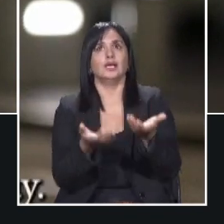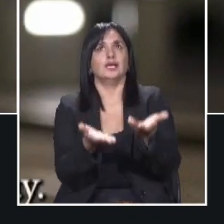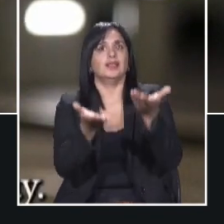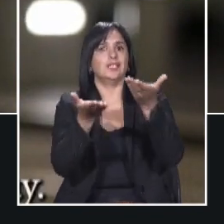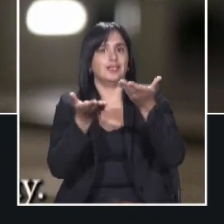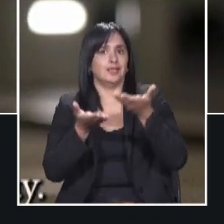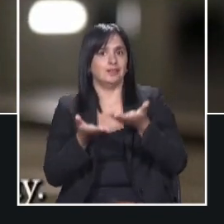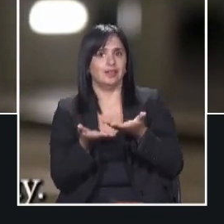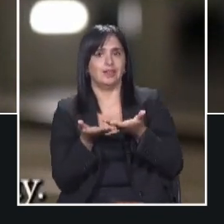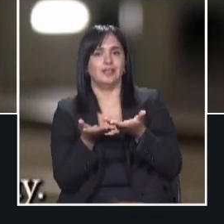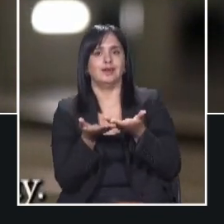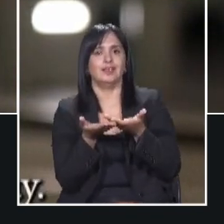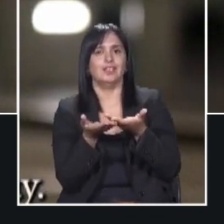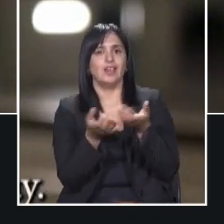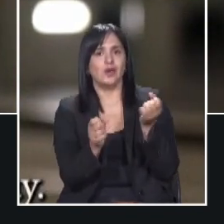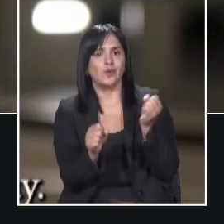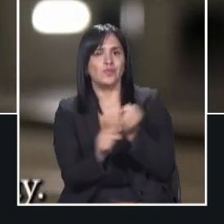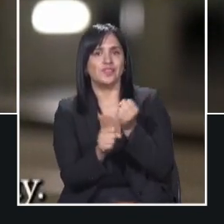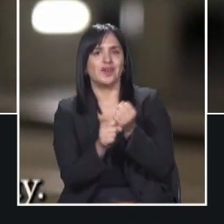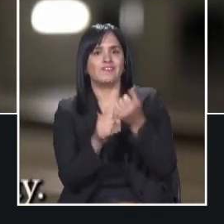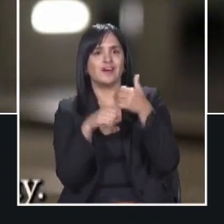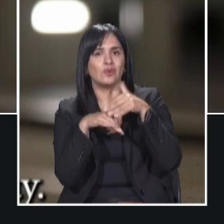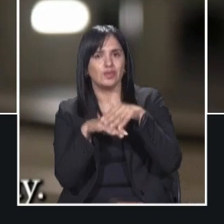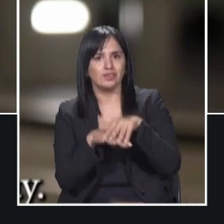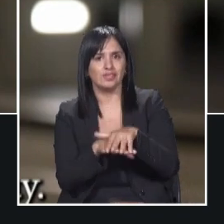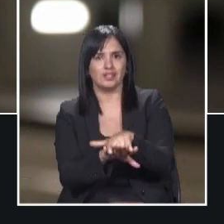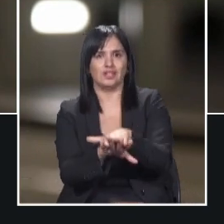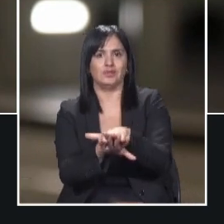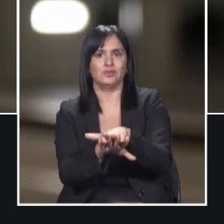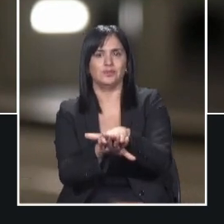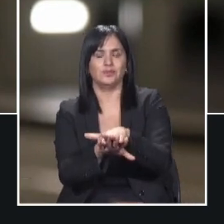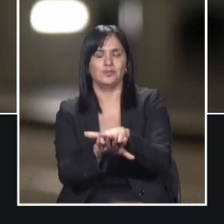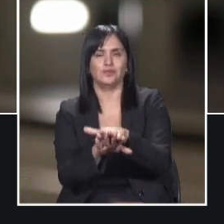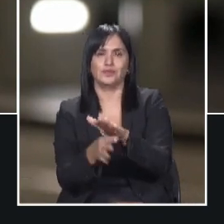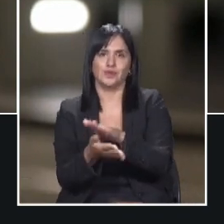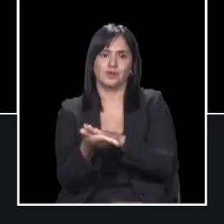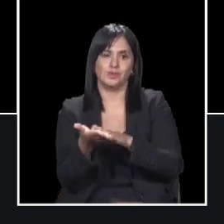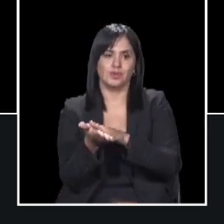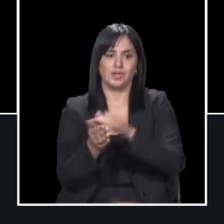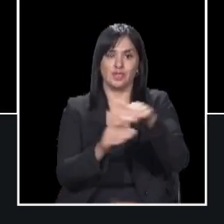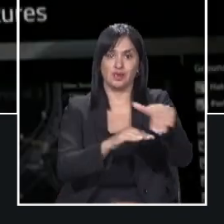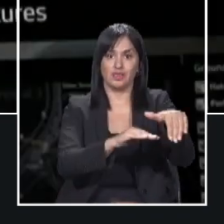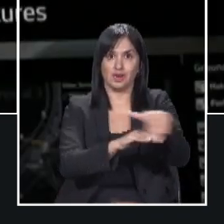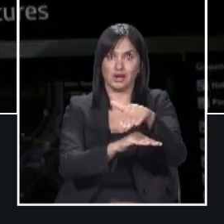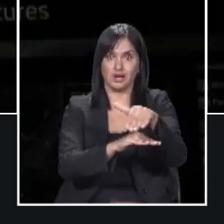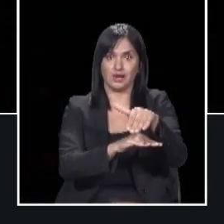travel from the curbside to the aircraft in a seamless way.